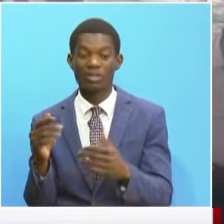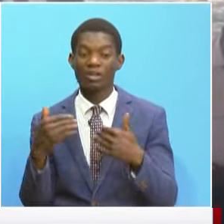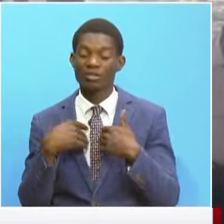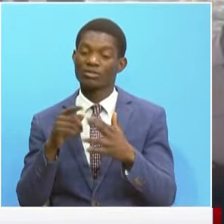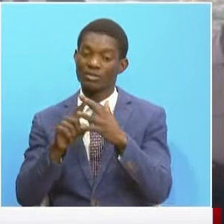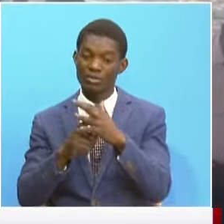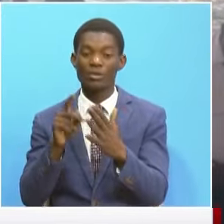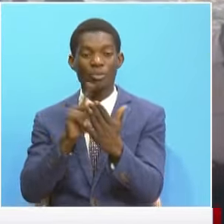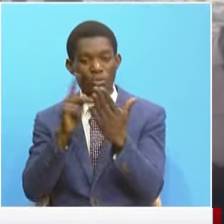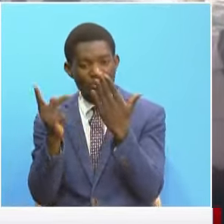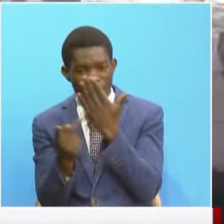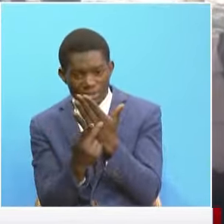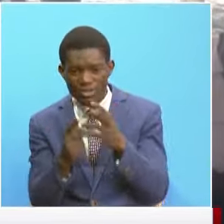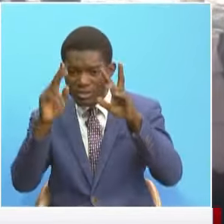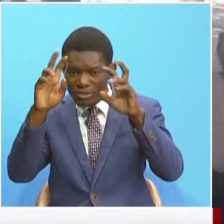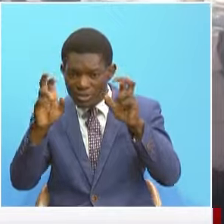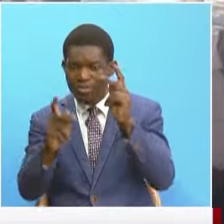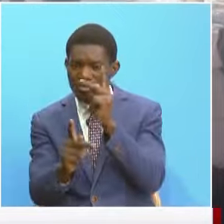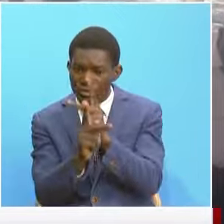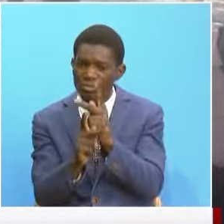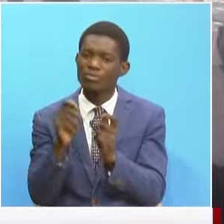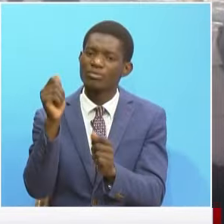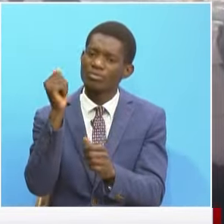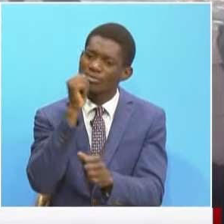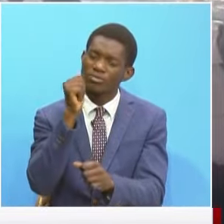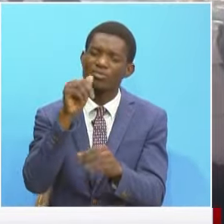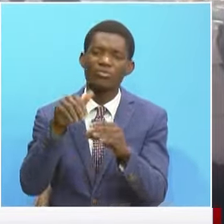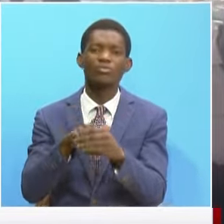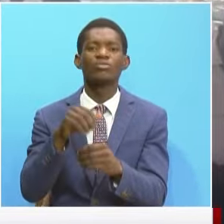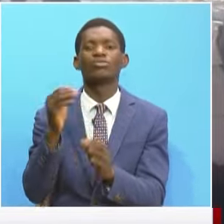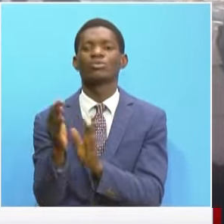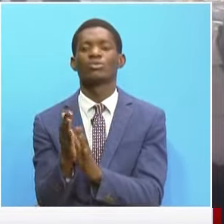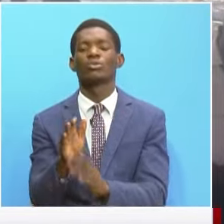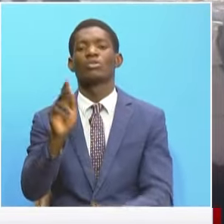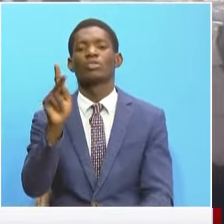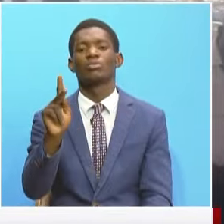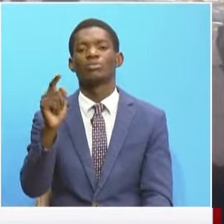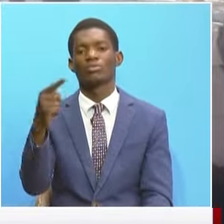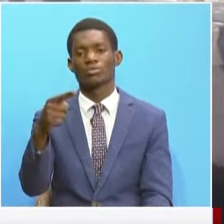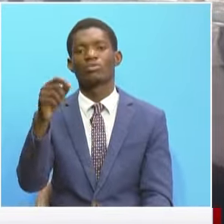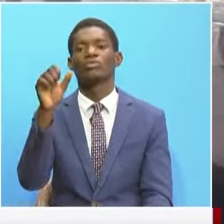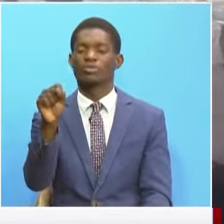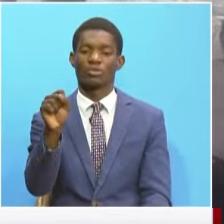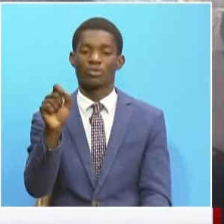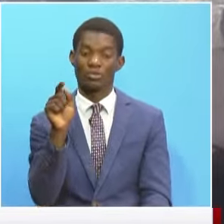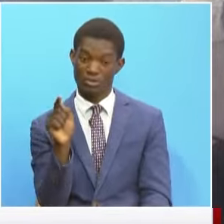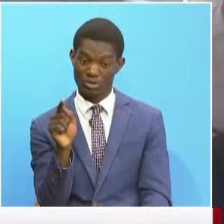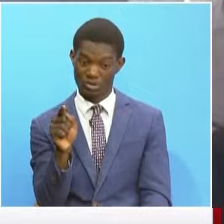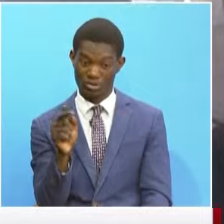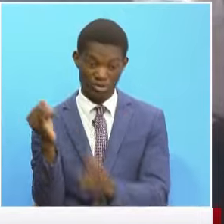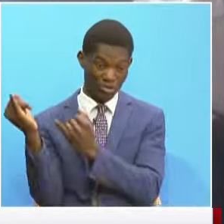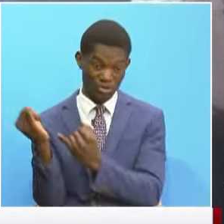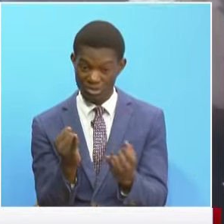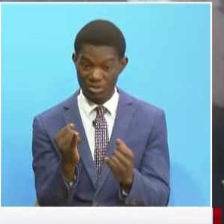component called Keeping Girls in School Initiative. Since the initiative was introduced in Shangombo District,